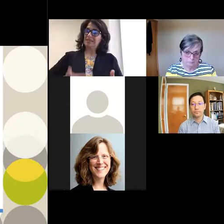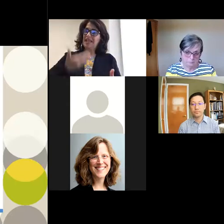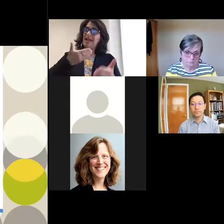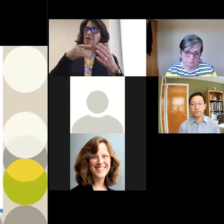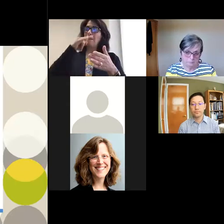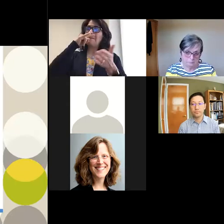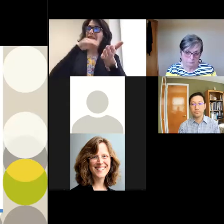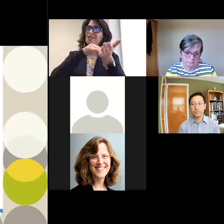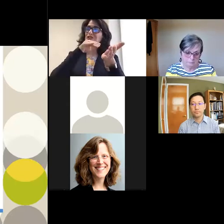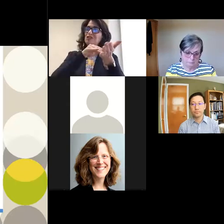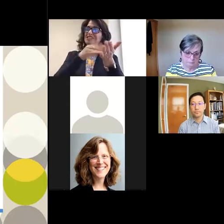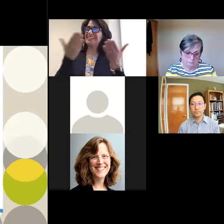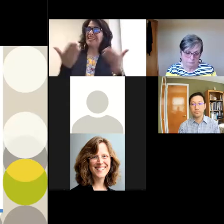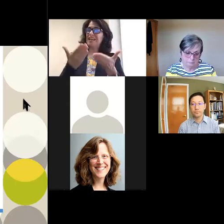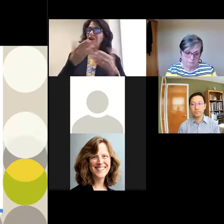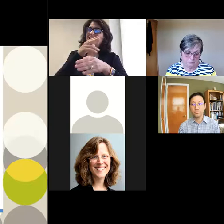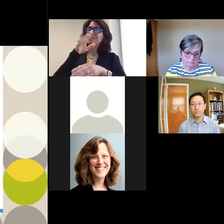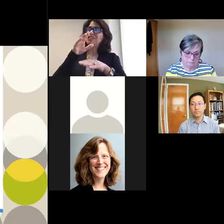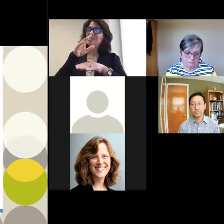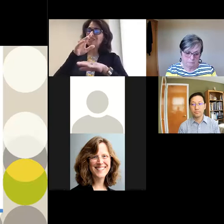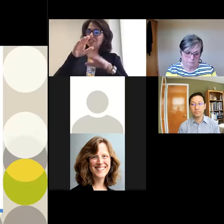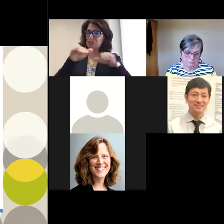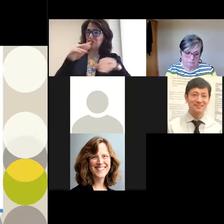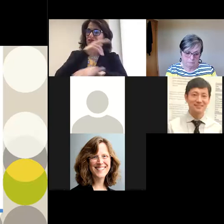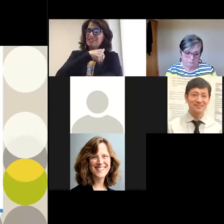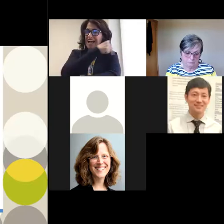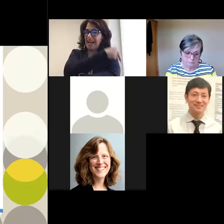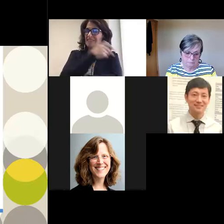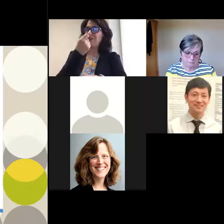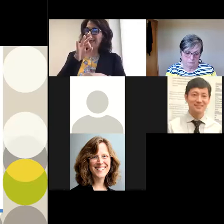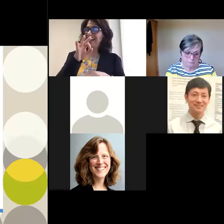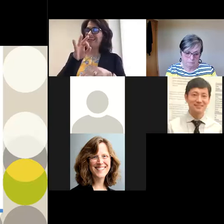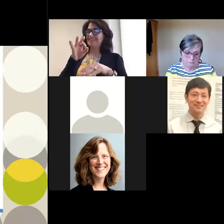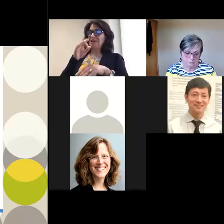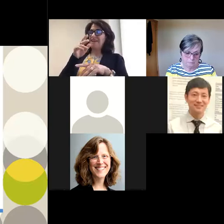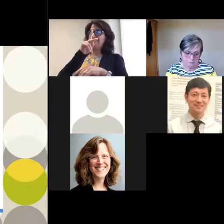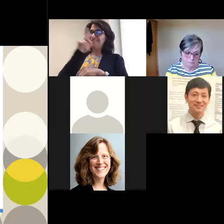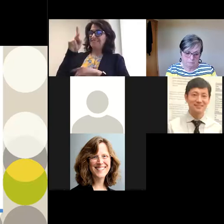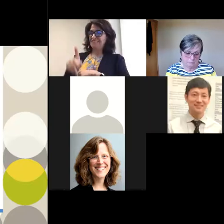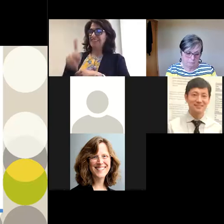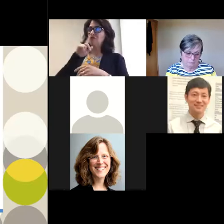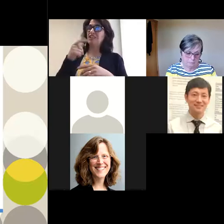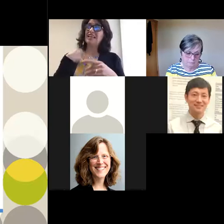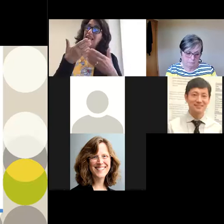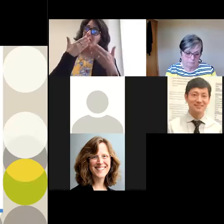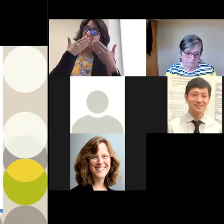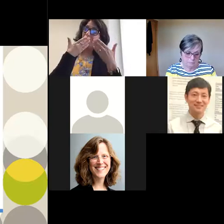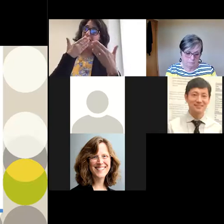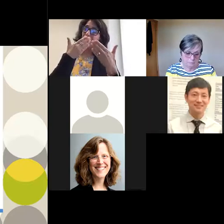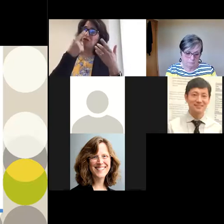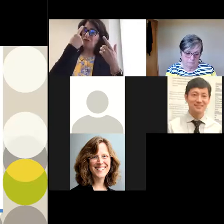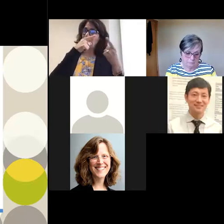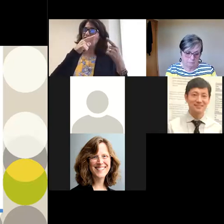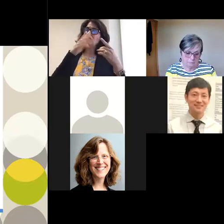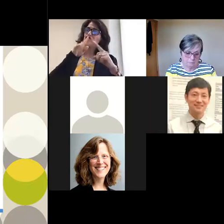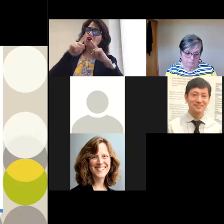Program. Thank you for joining us for talking about stress, emotional support for you and your communities during the pandemic.